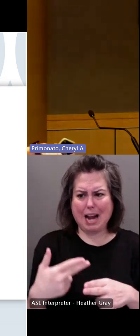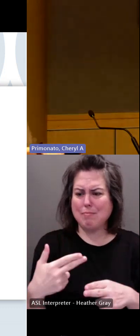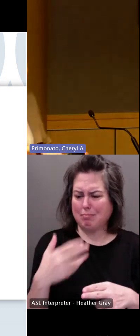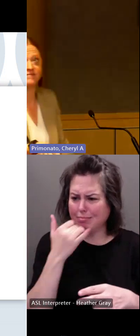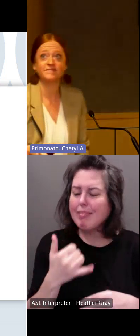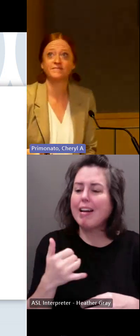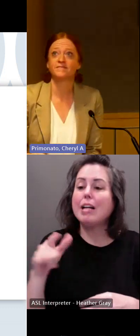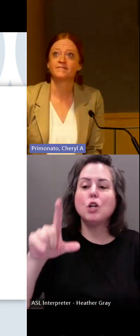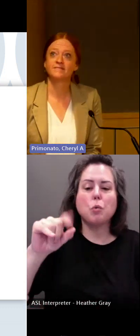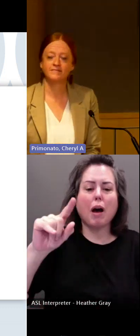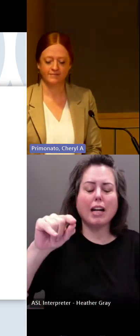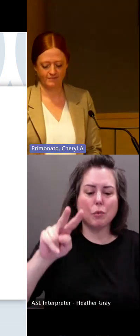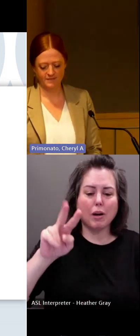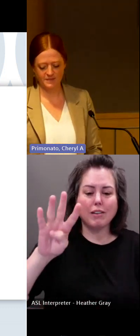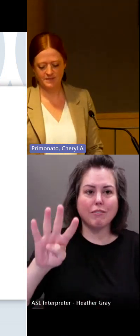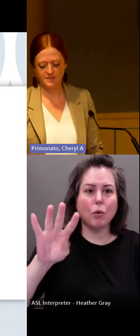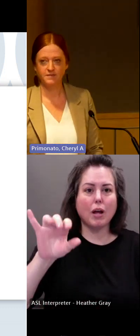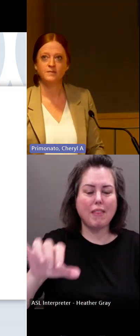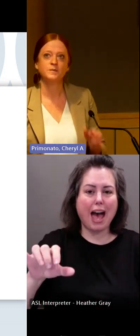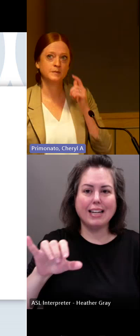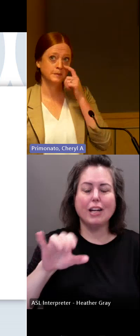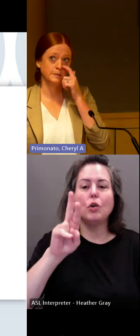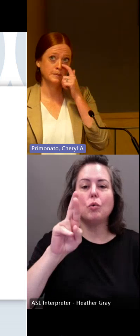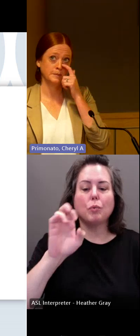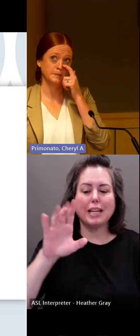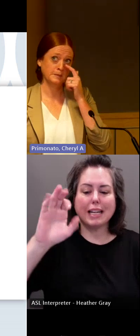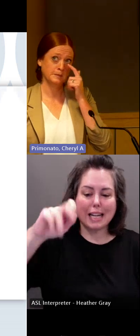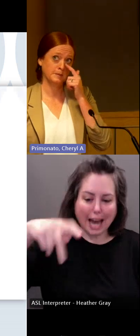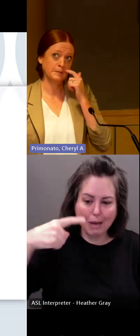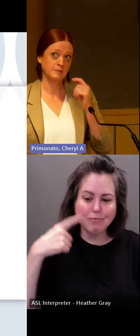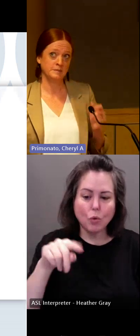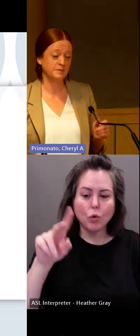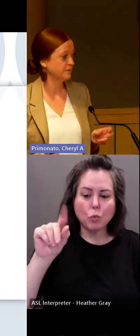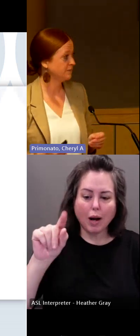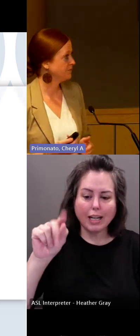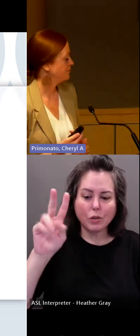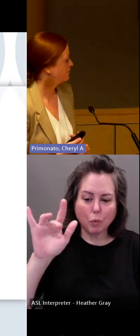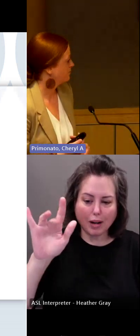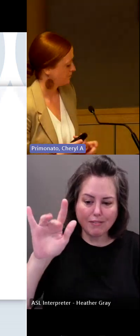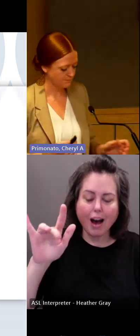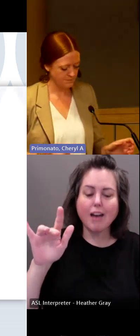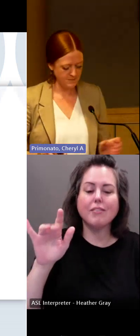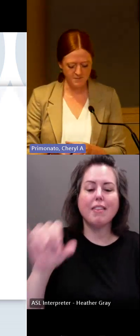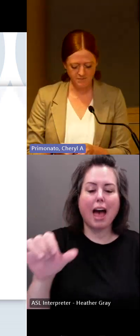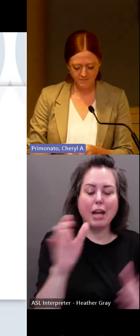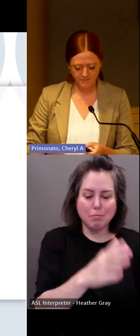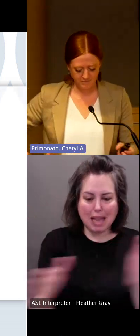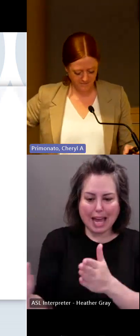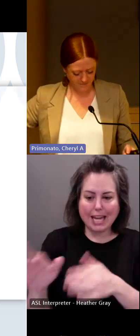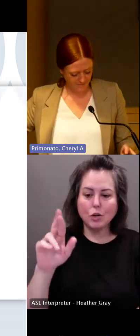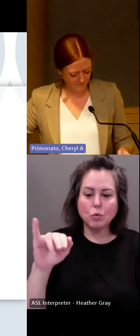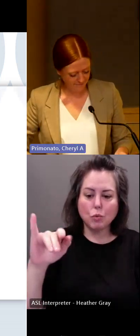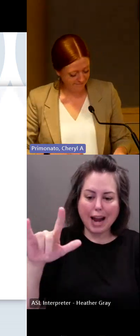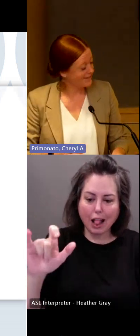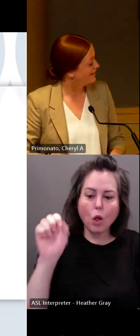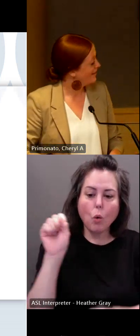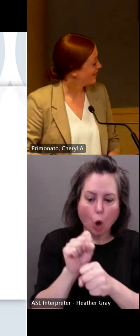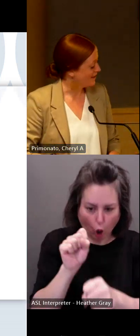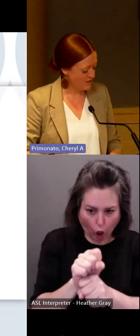2024 rail work recaps and for 2025 planned rail work.